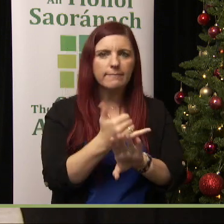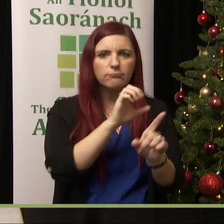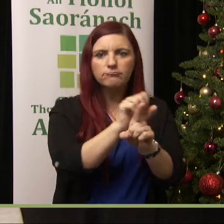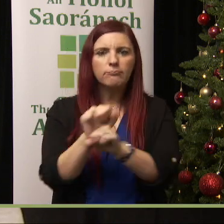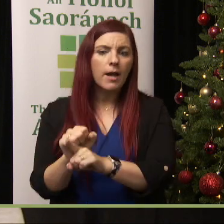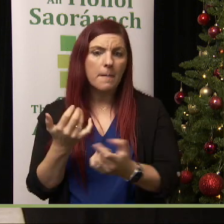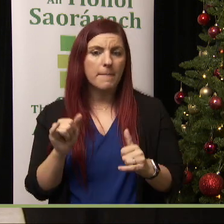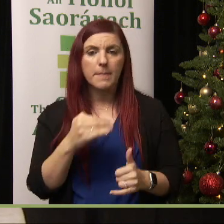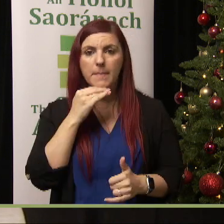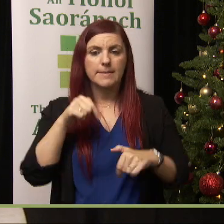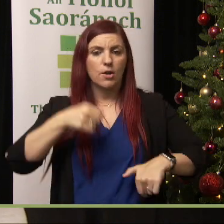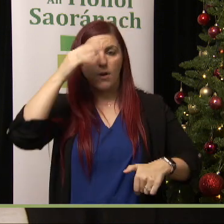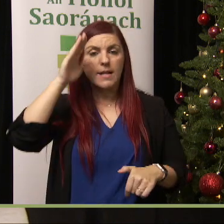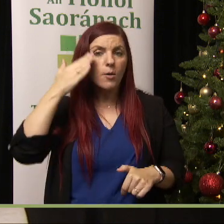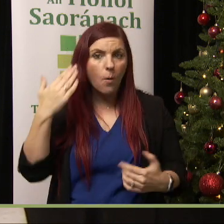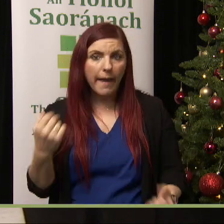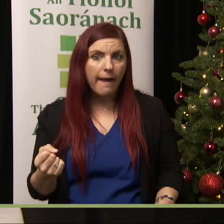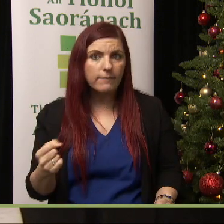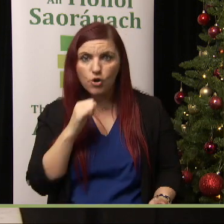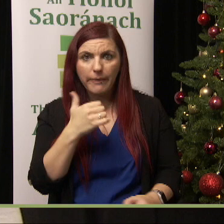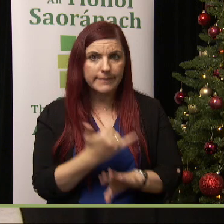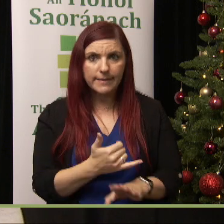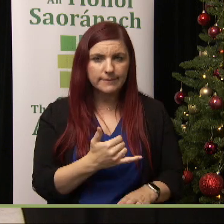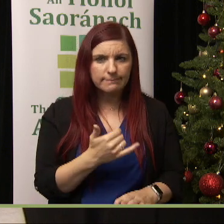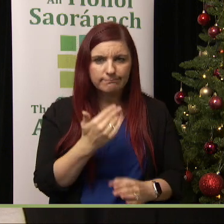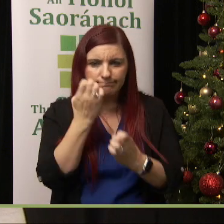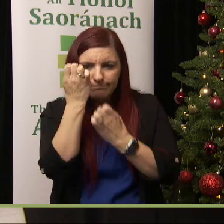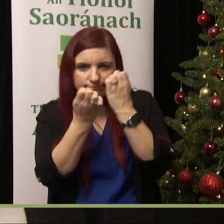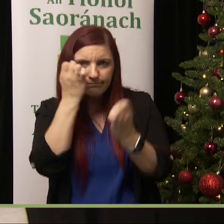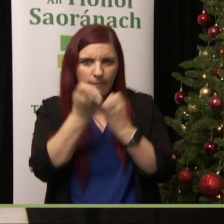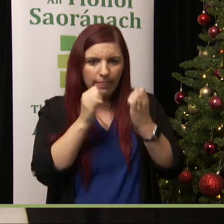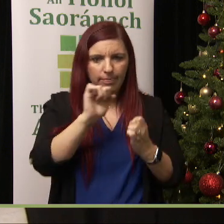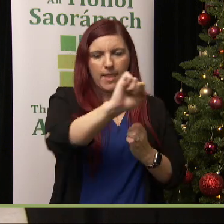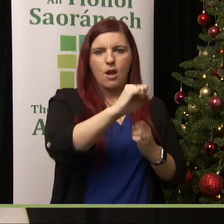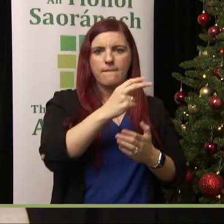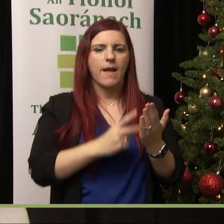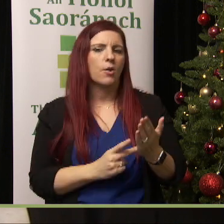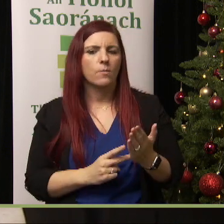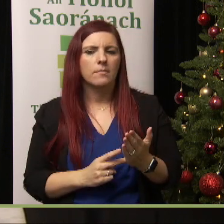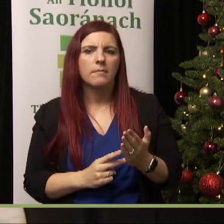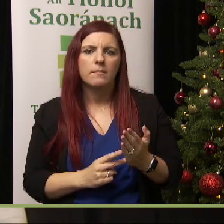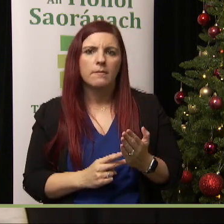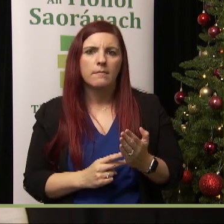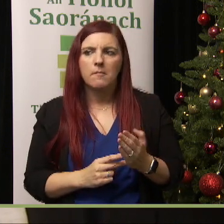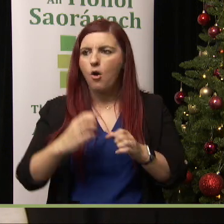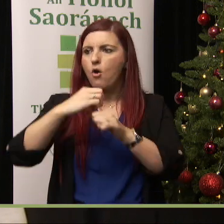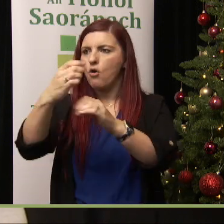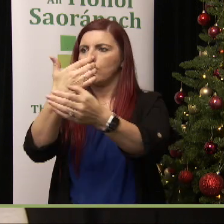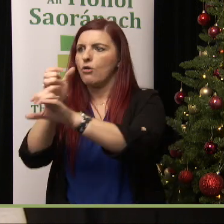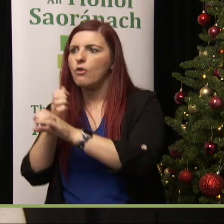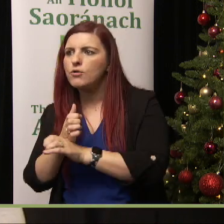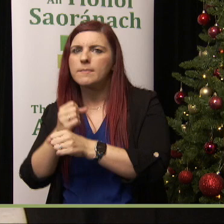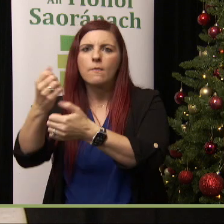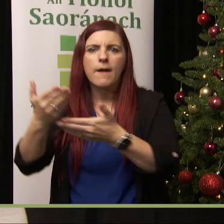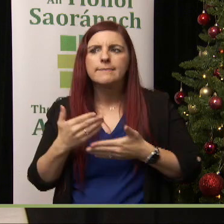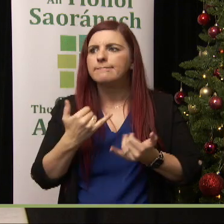species in Ireland, I know there are, and we haven't yet explored their medicinal value. Species outside this country provide things like rubber,